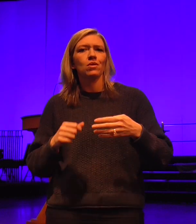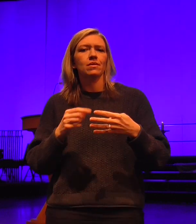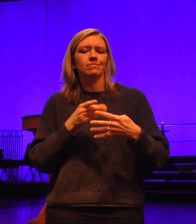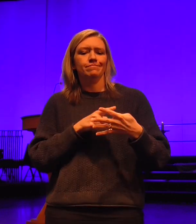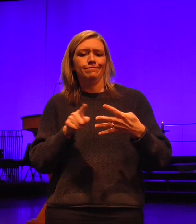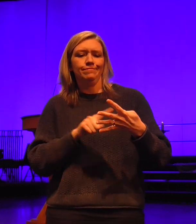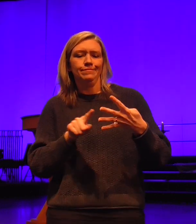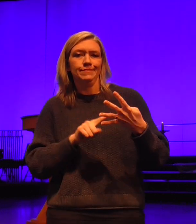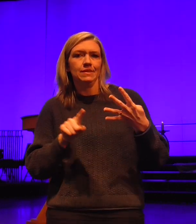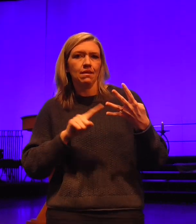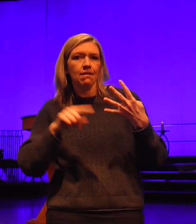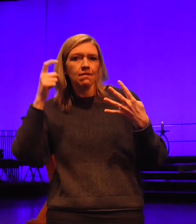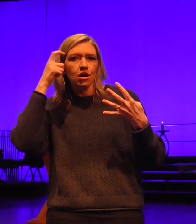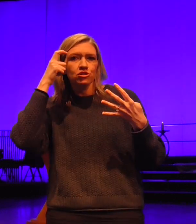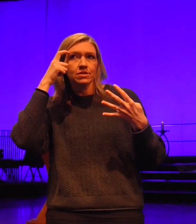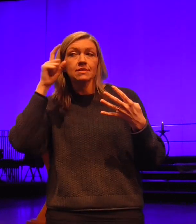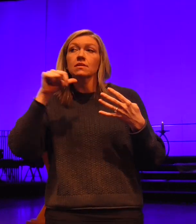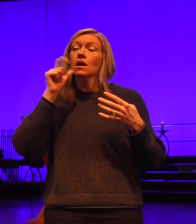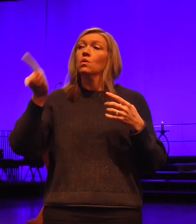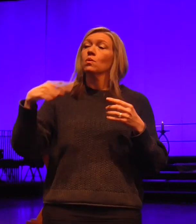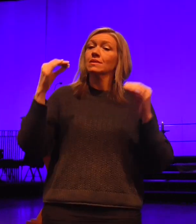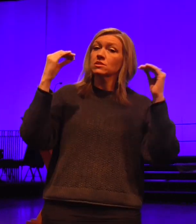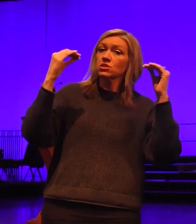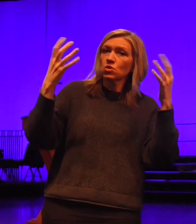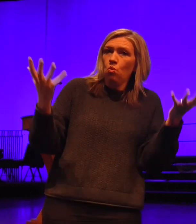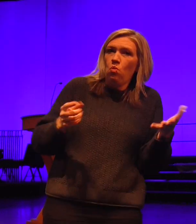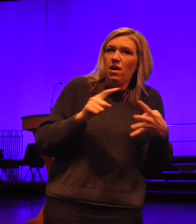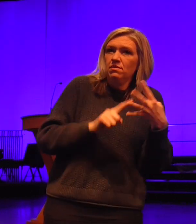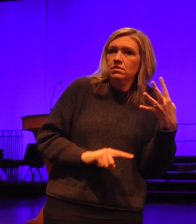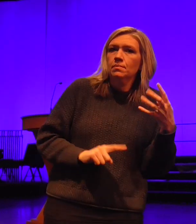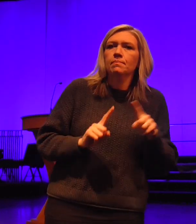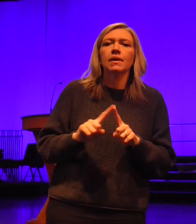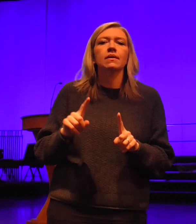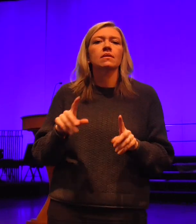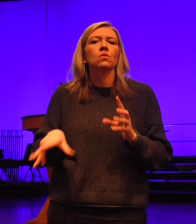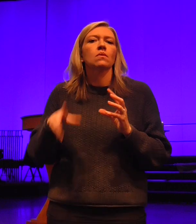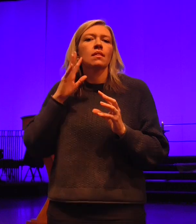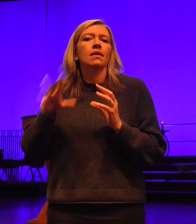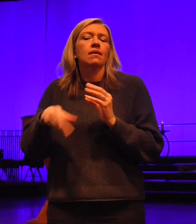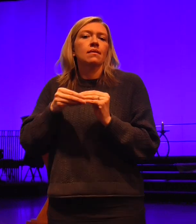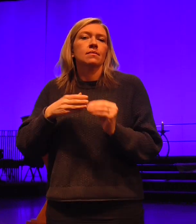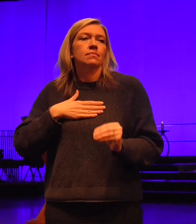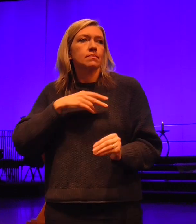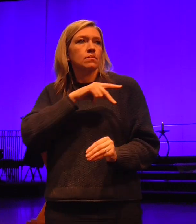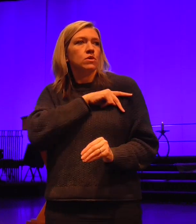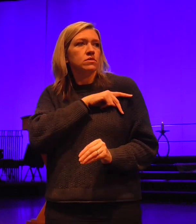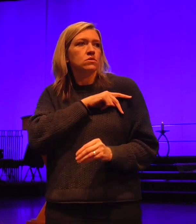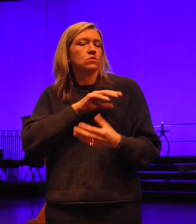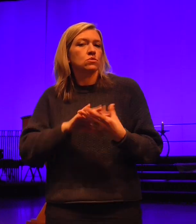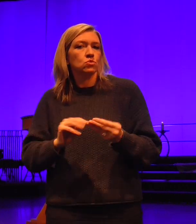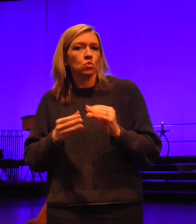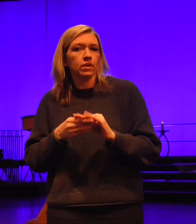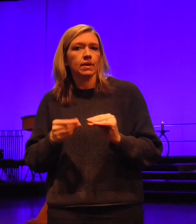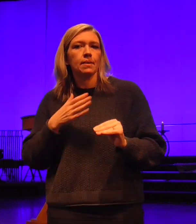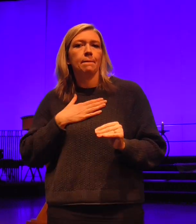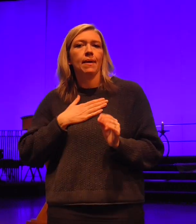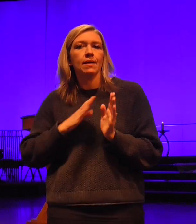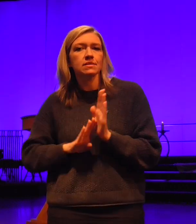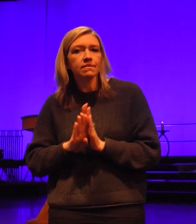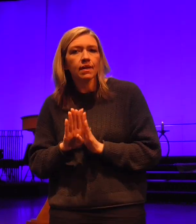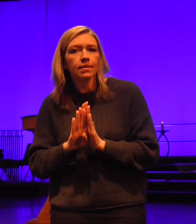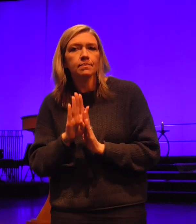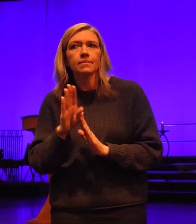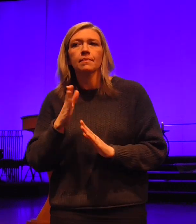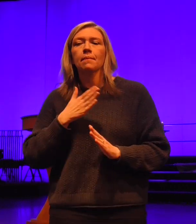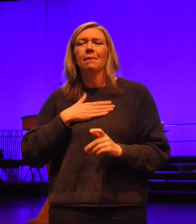consciousness with not only teaching what they are, but teaching a very personal story of my own development and evolution in